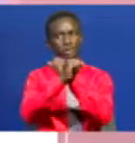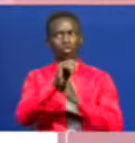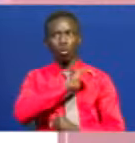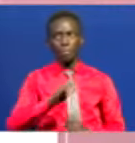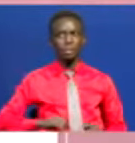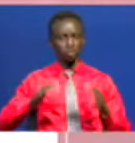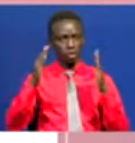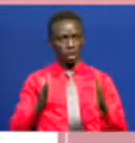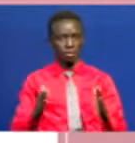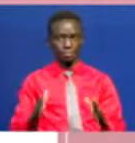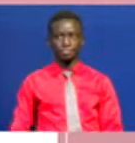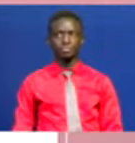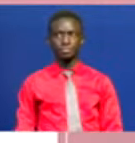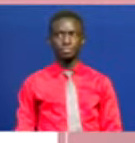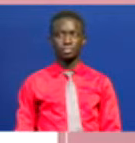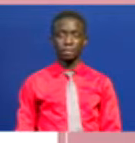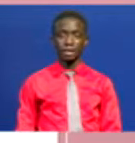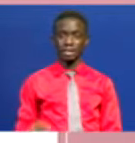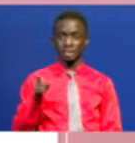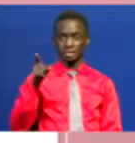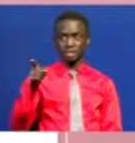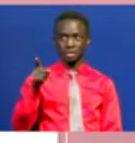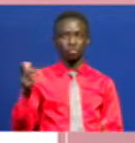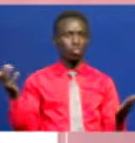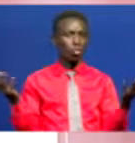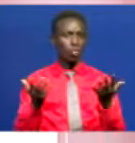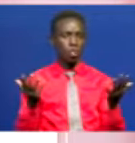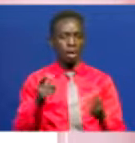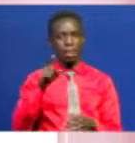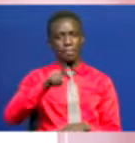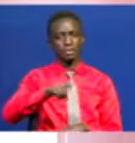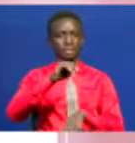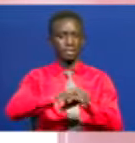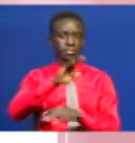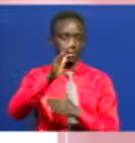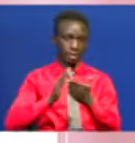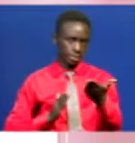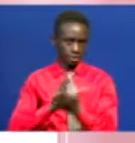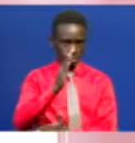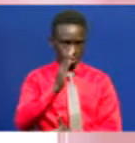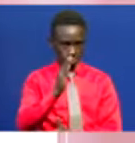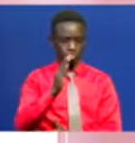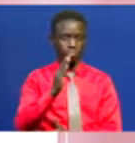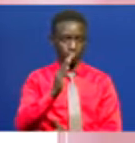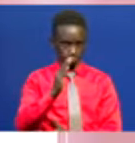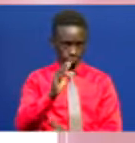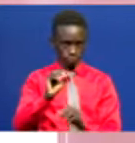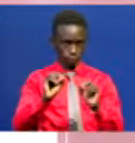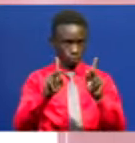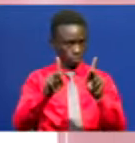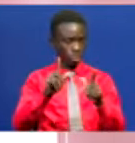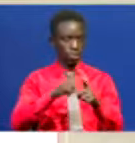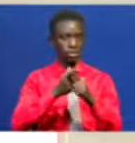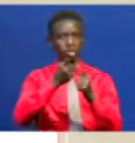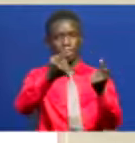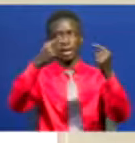Eh? That entity is violating your rights. Sawa. And we'll come for them.